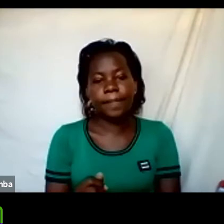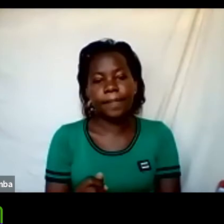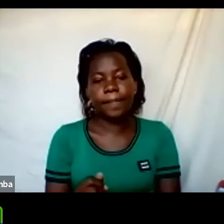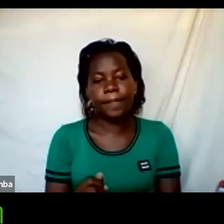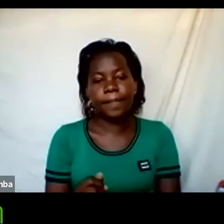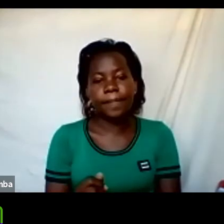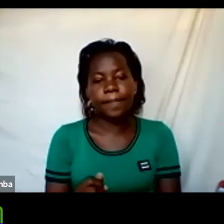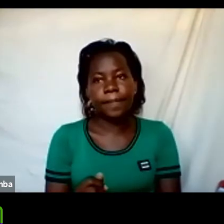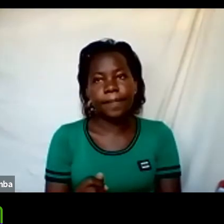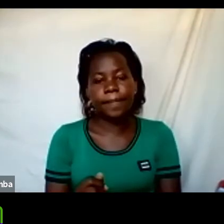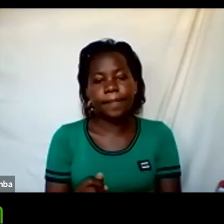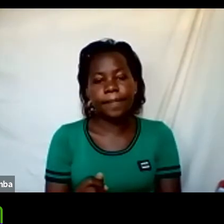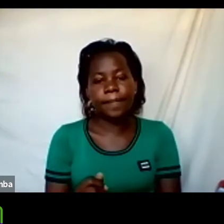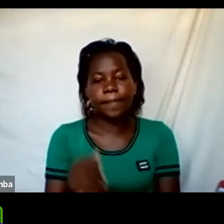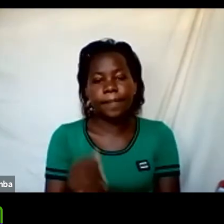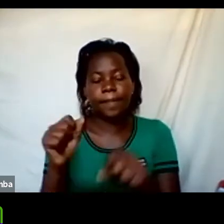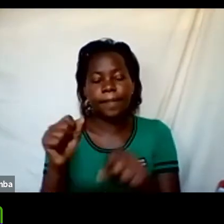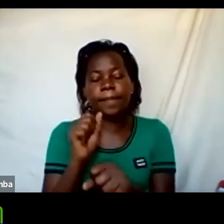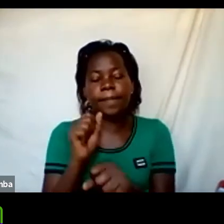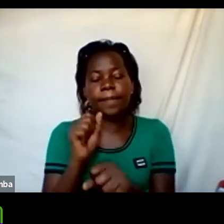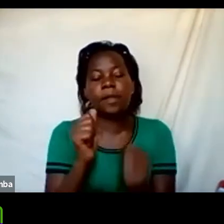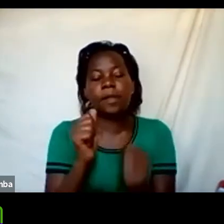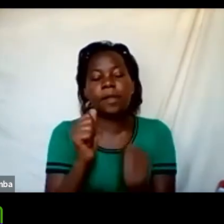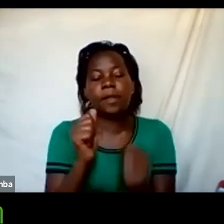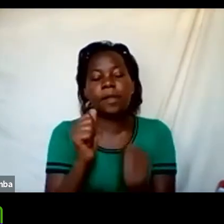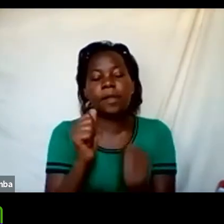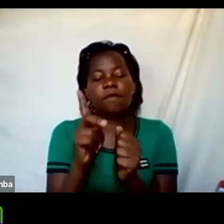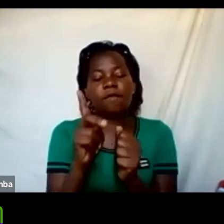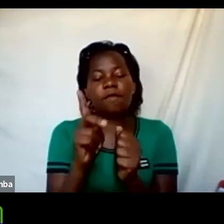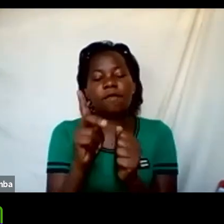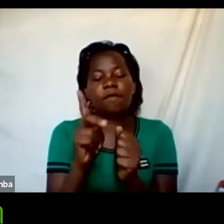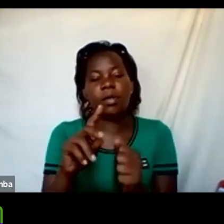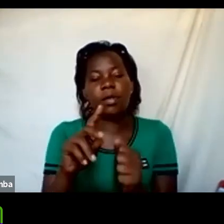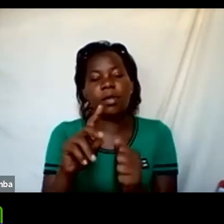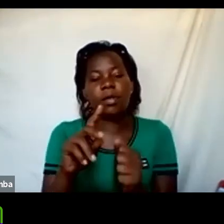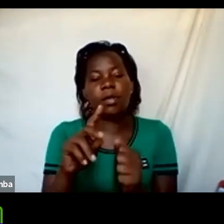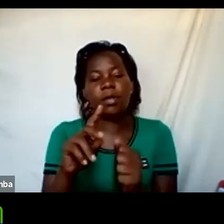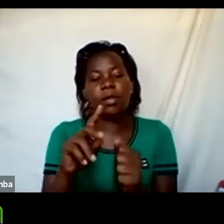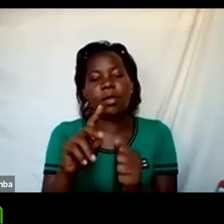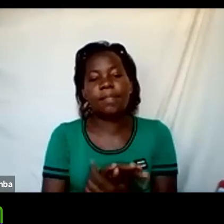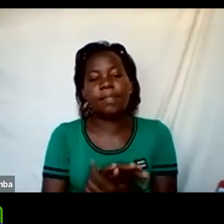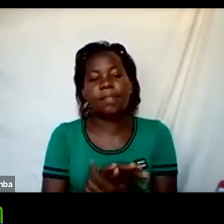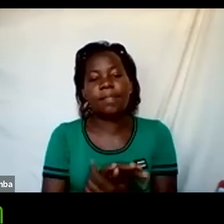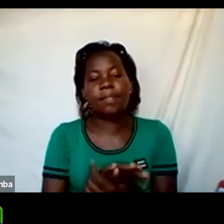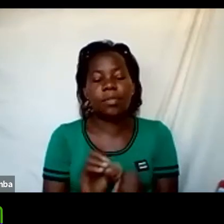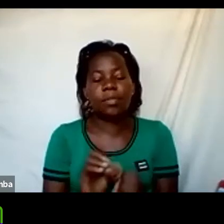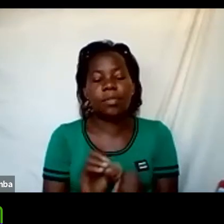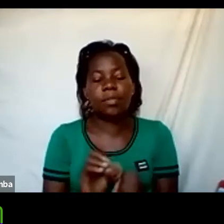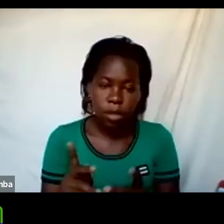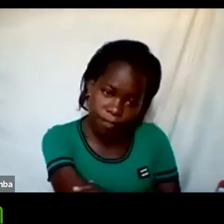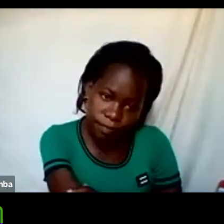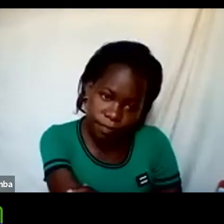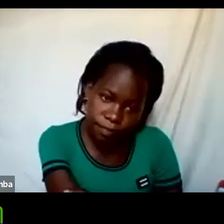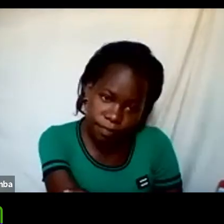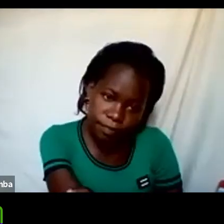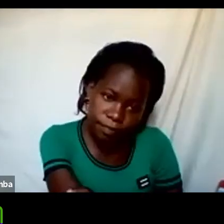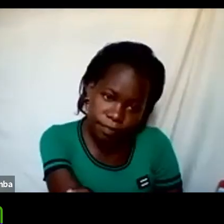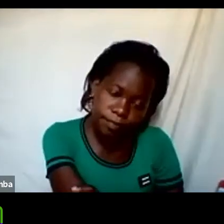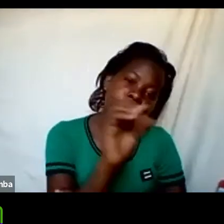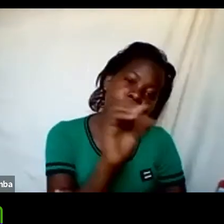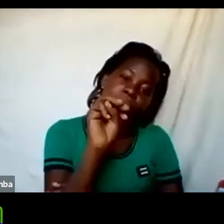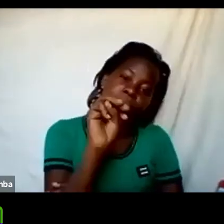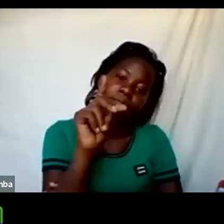next 25 minutes or so. This one is from Omala Martin Larry. My name is Larry, and I would like